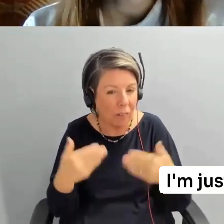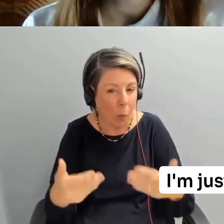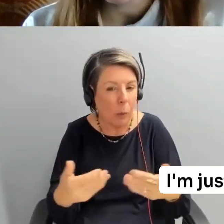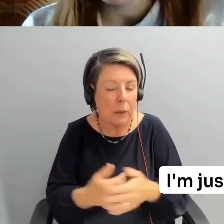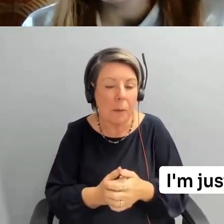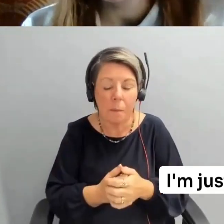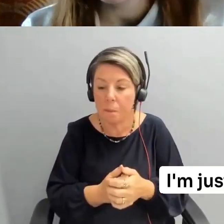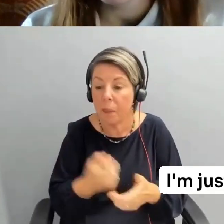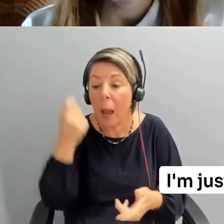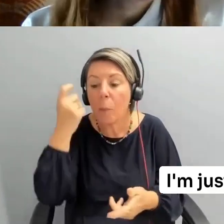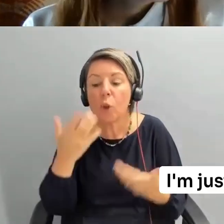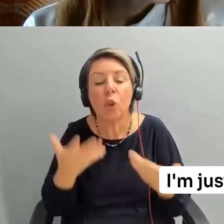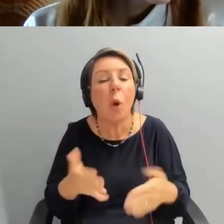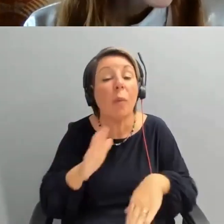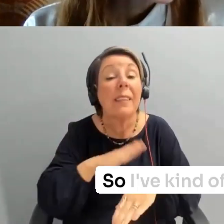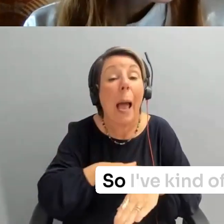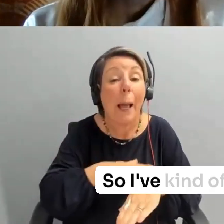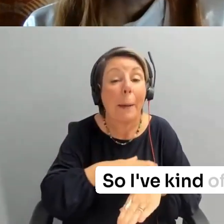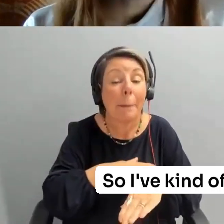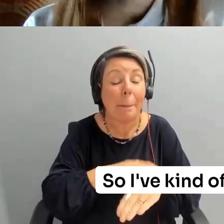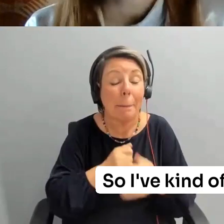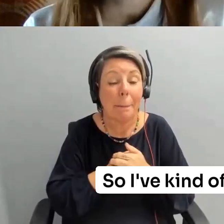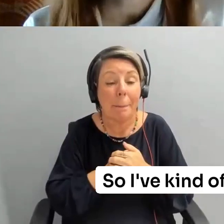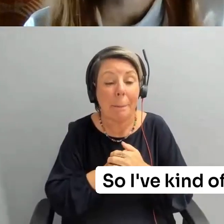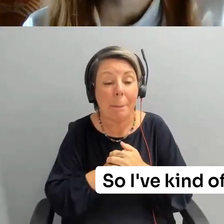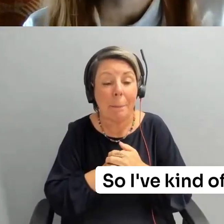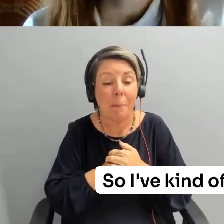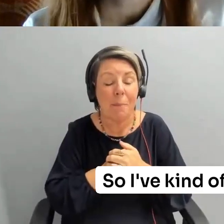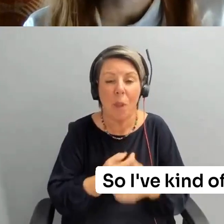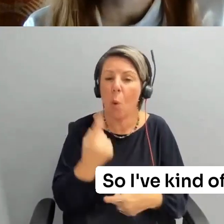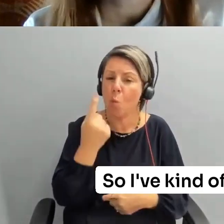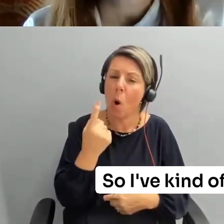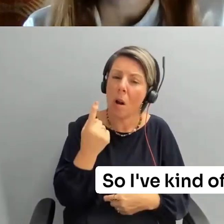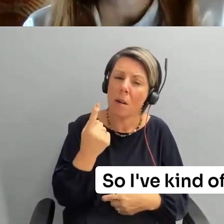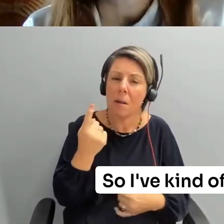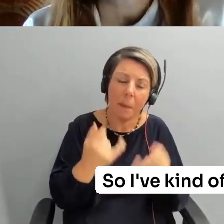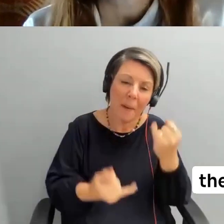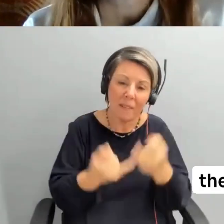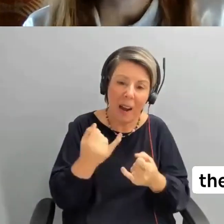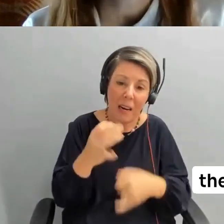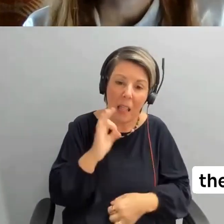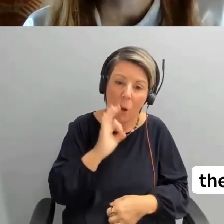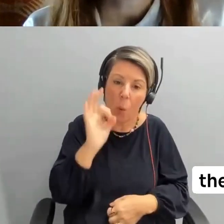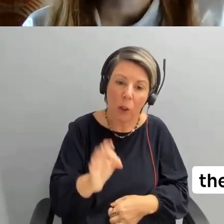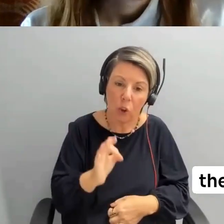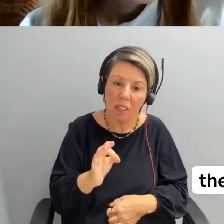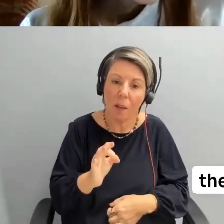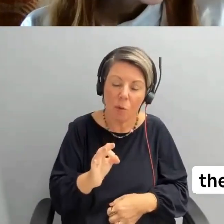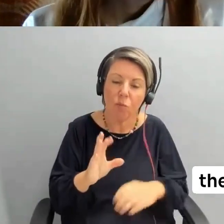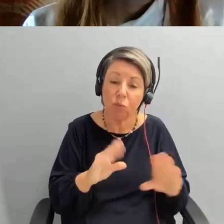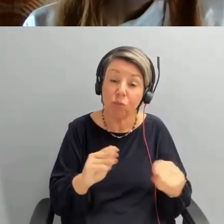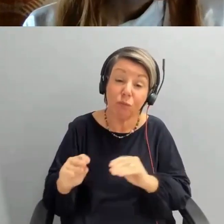I'm just conscious of time, so I've kind of got one final question, and then we'll wrap